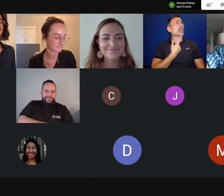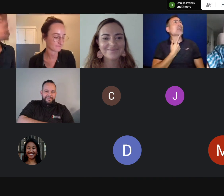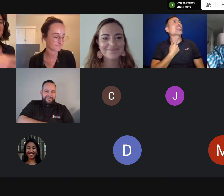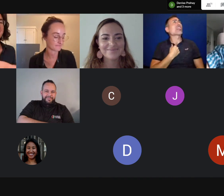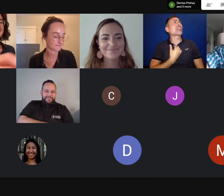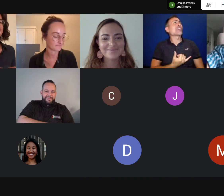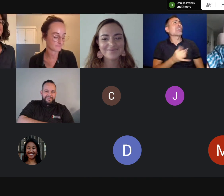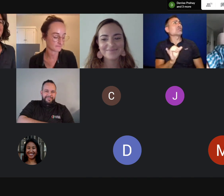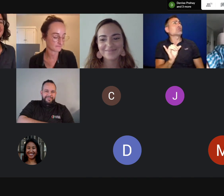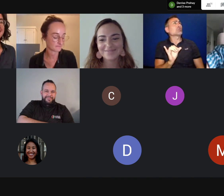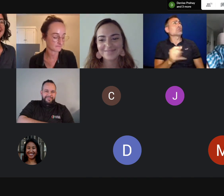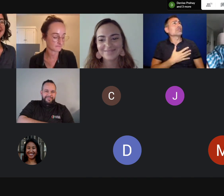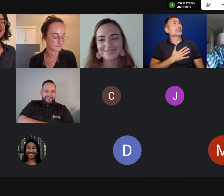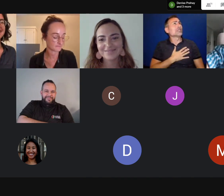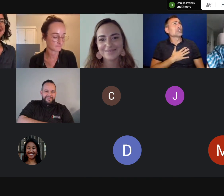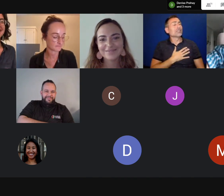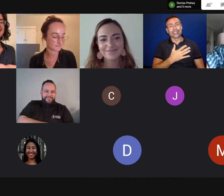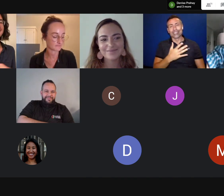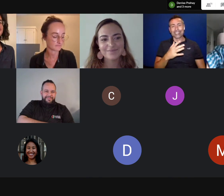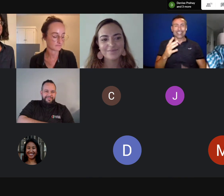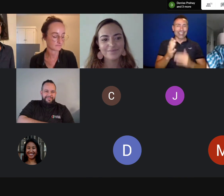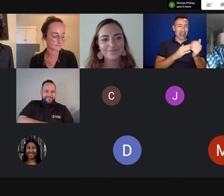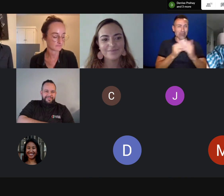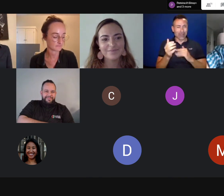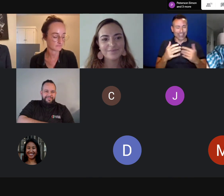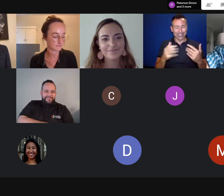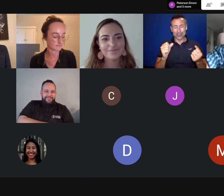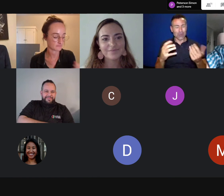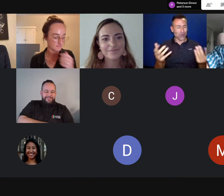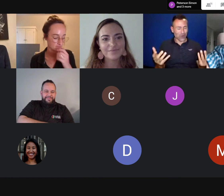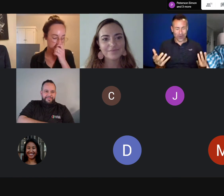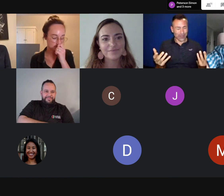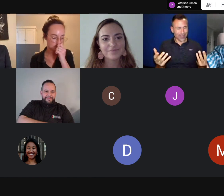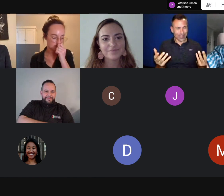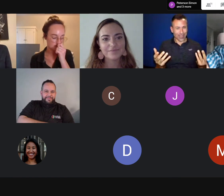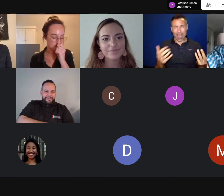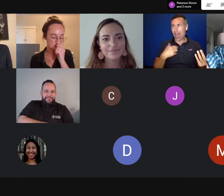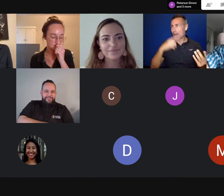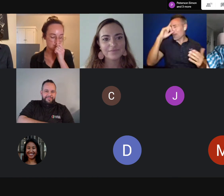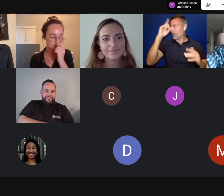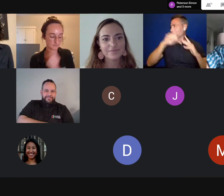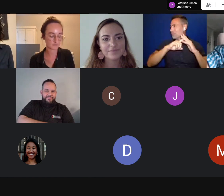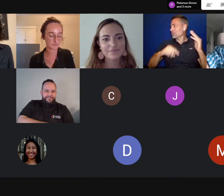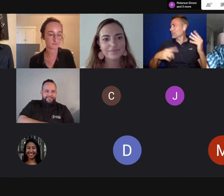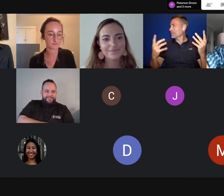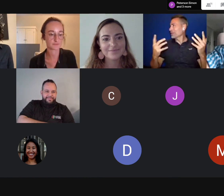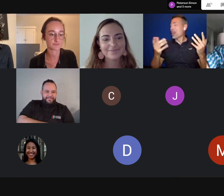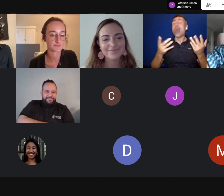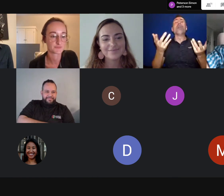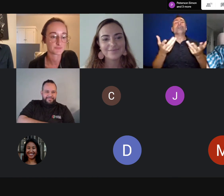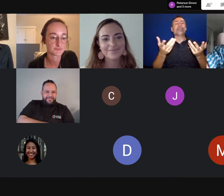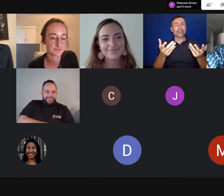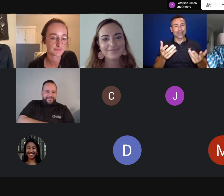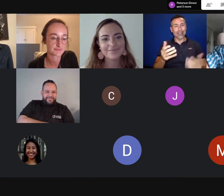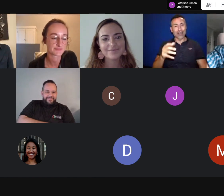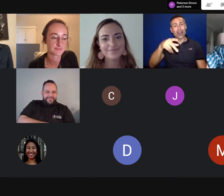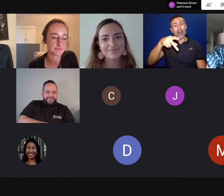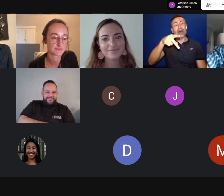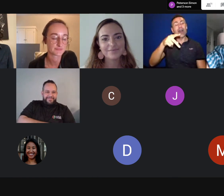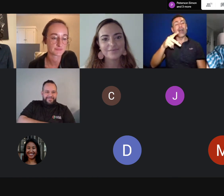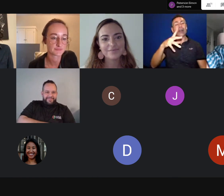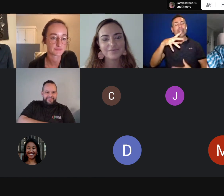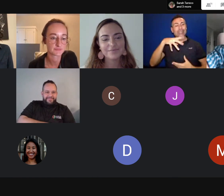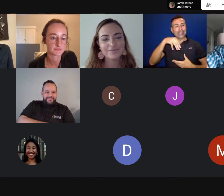Sorry, my All face right, smells all. so lost my train of thought right there. But anyway, basically,